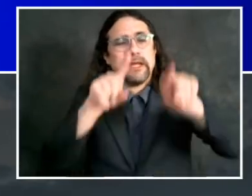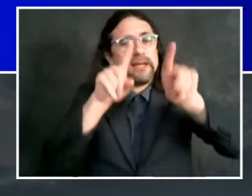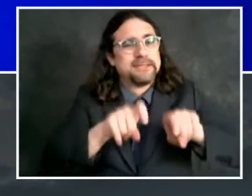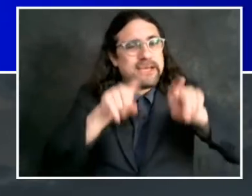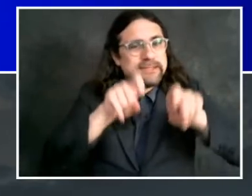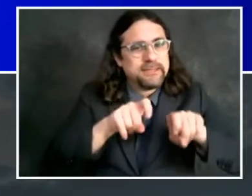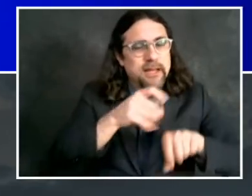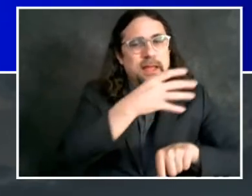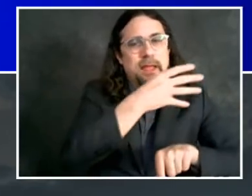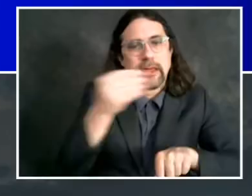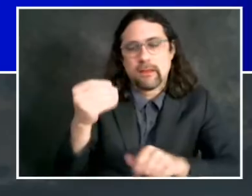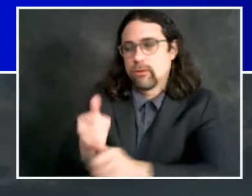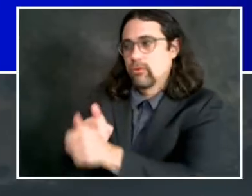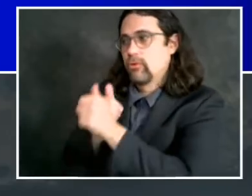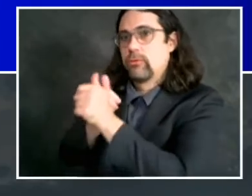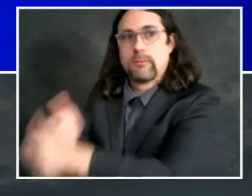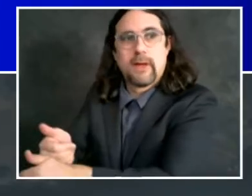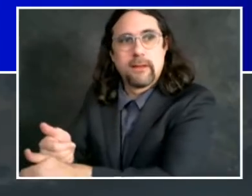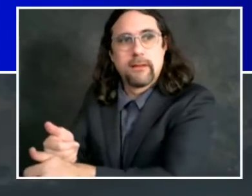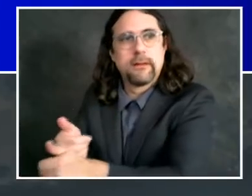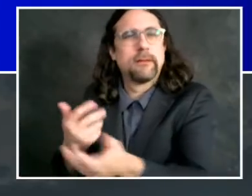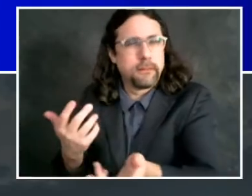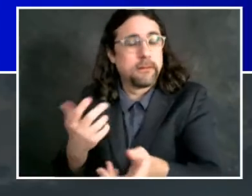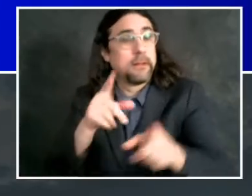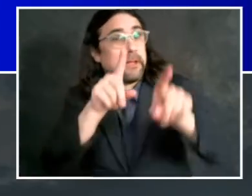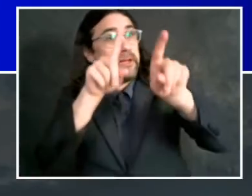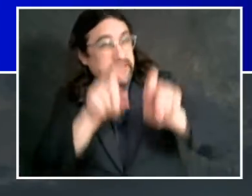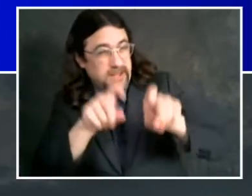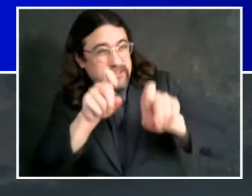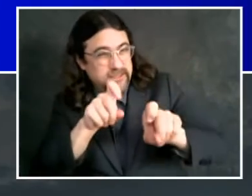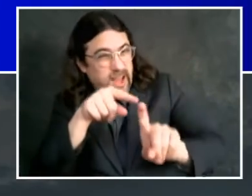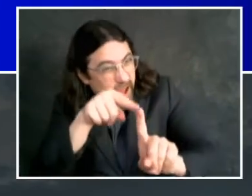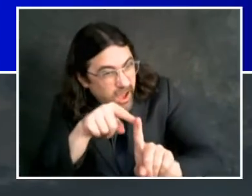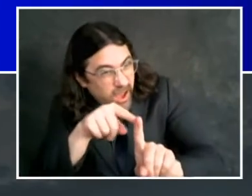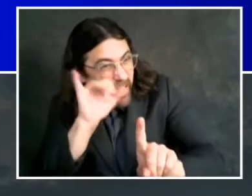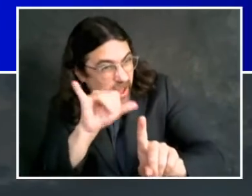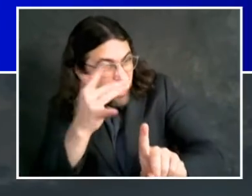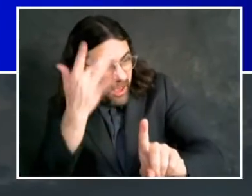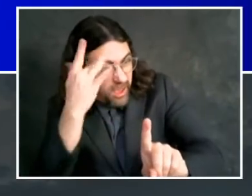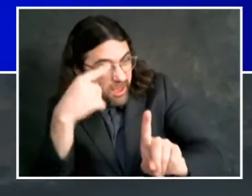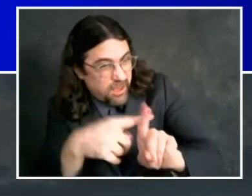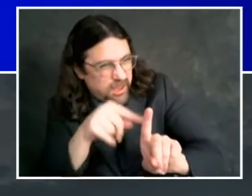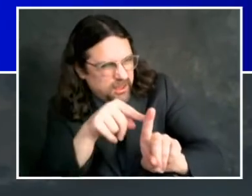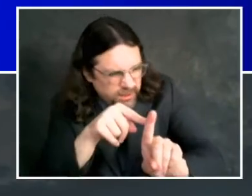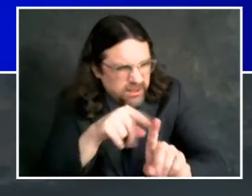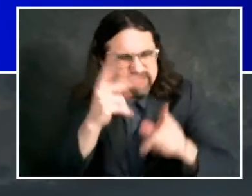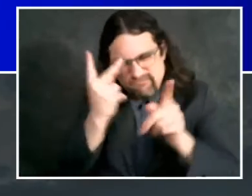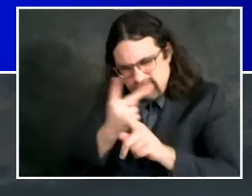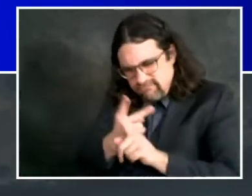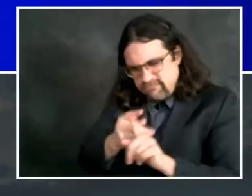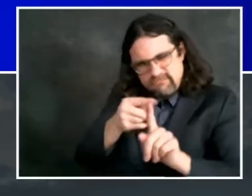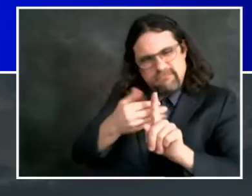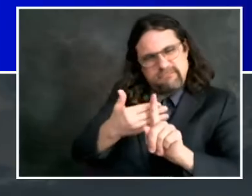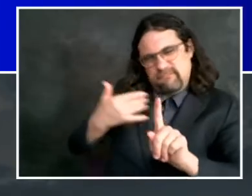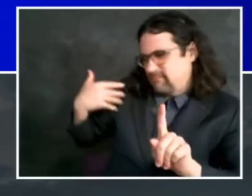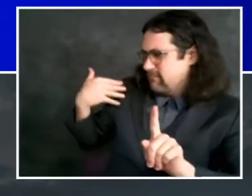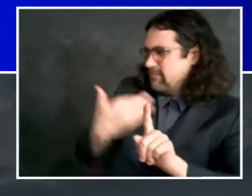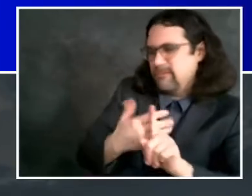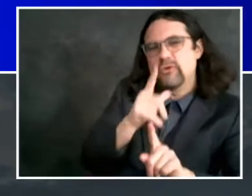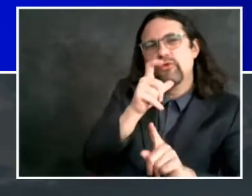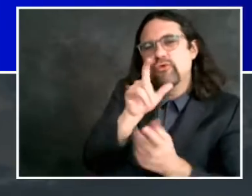So when you add in everything that we have planned, we'll go from the